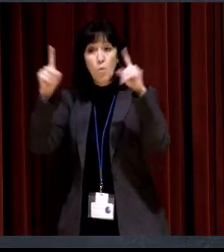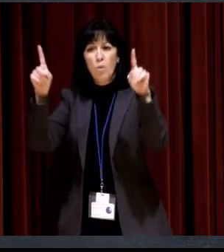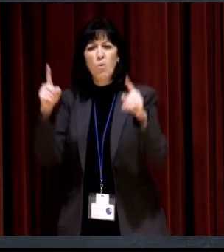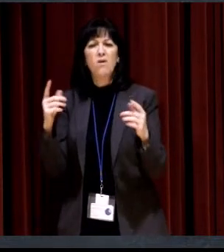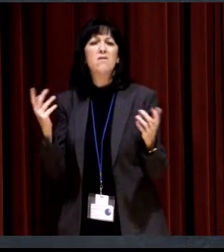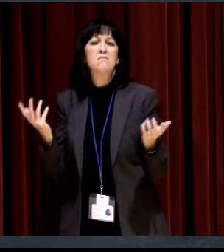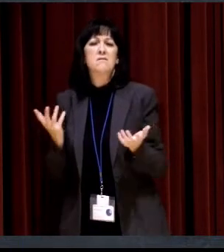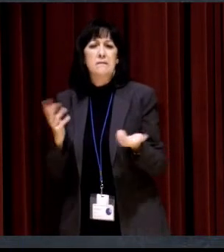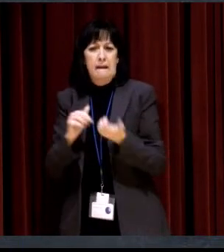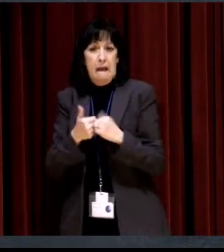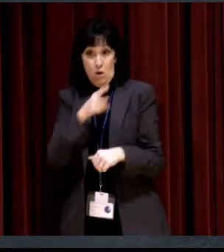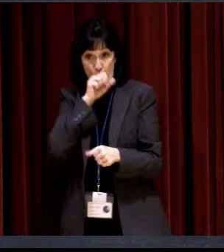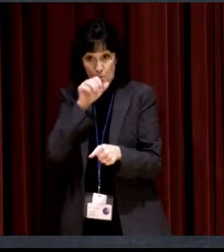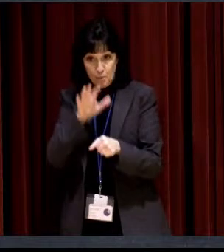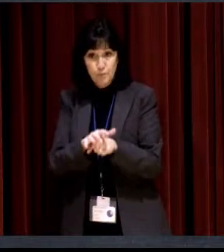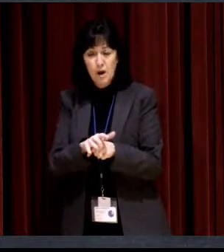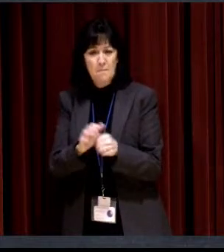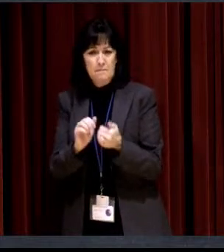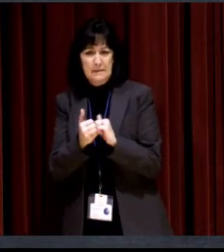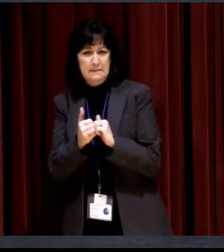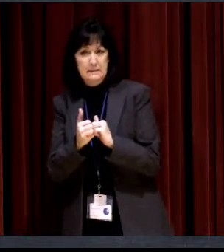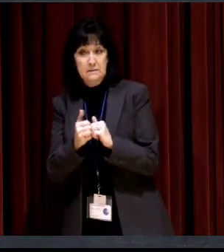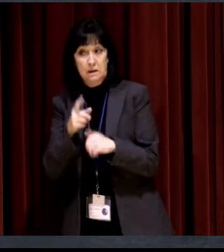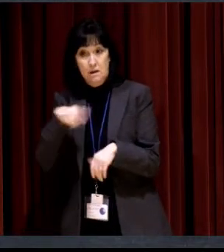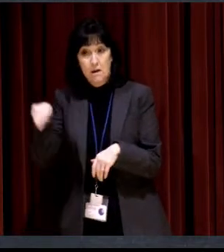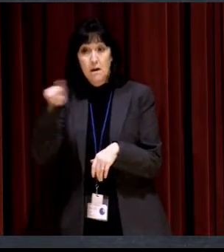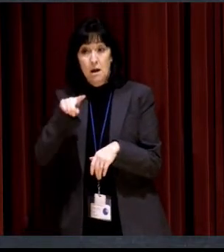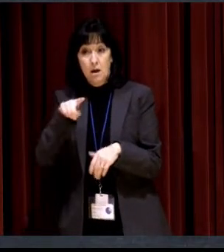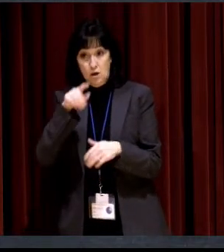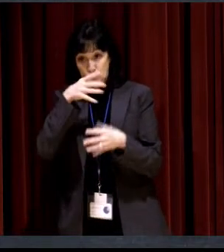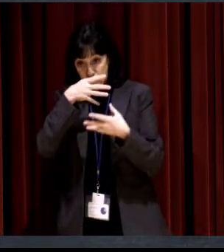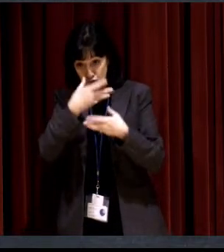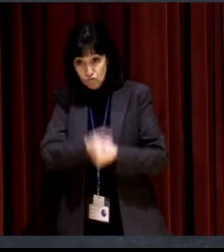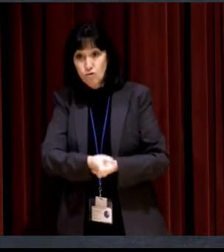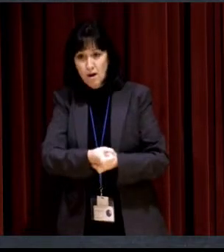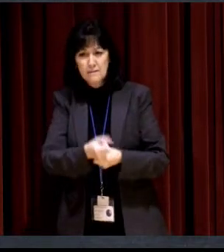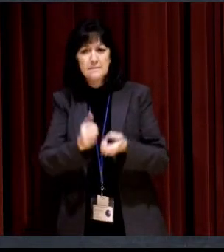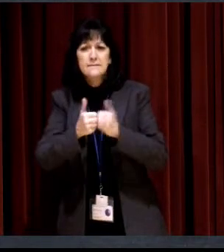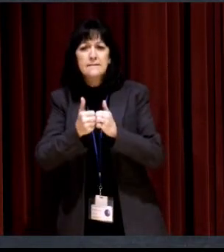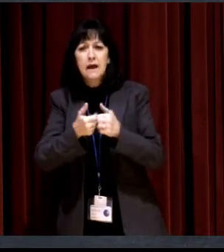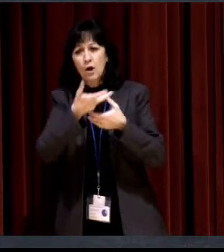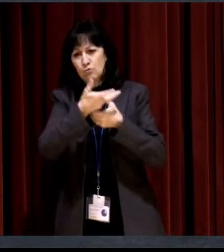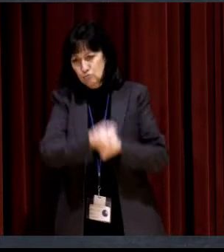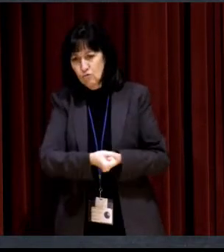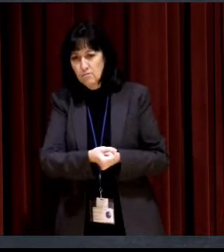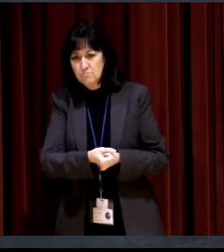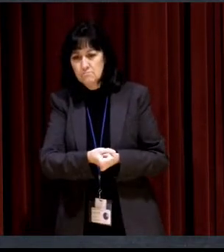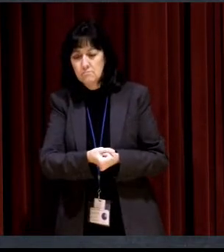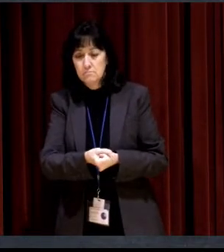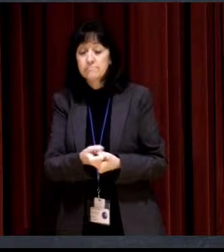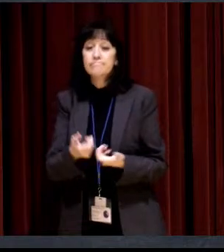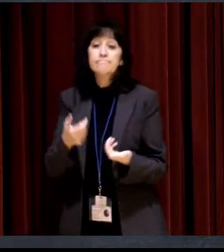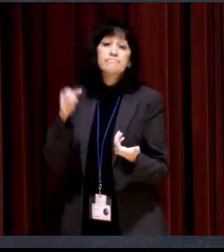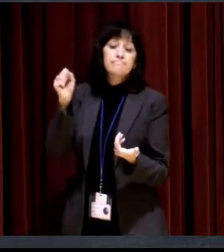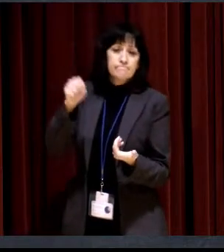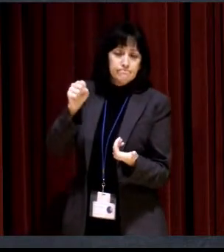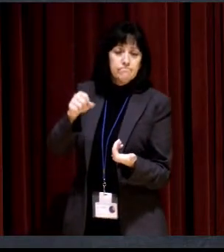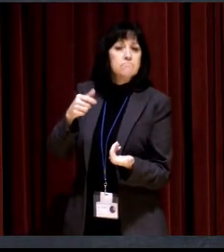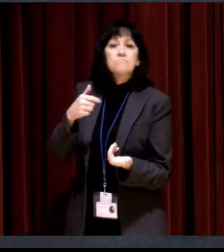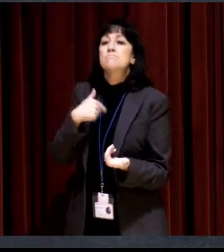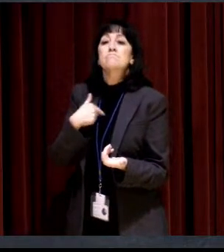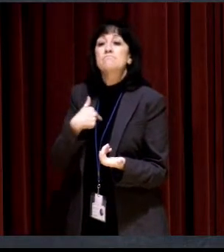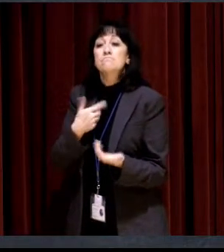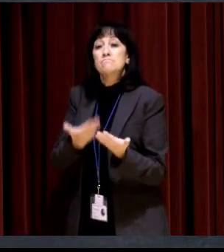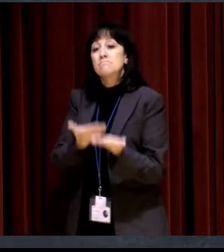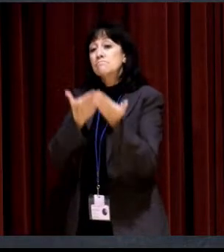timeline. And I approach it with a sense of urgency that I mentioned earlier. I'm